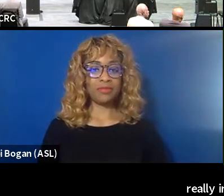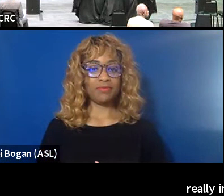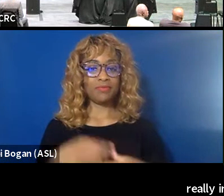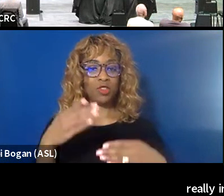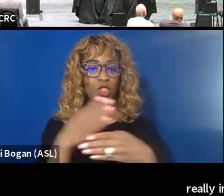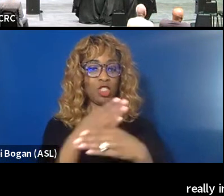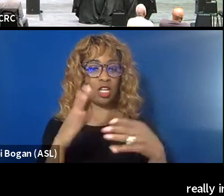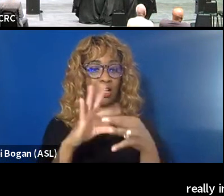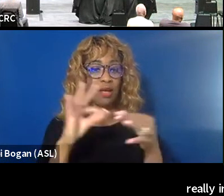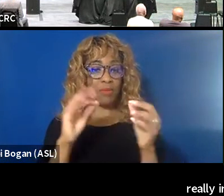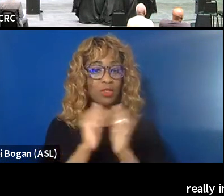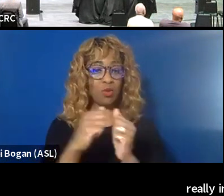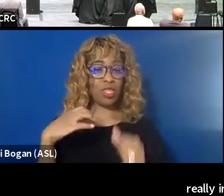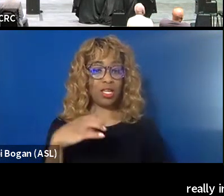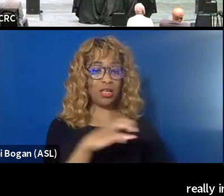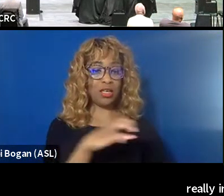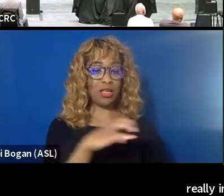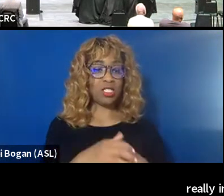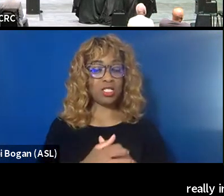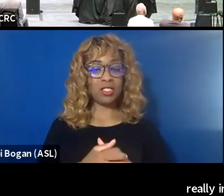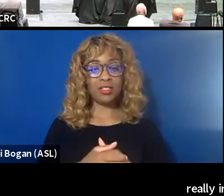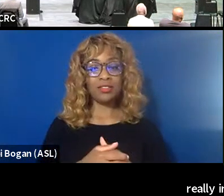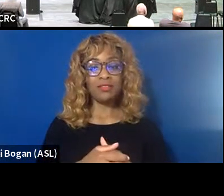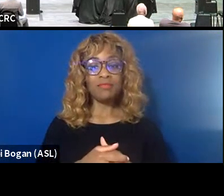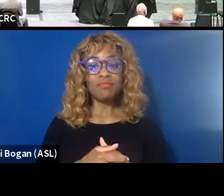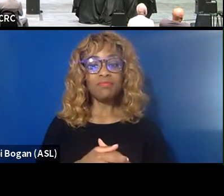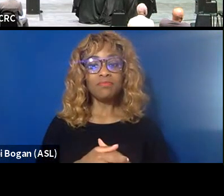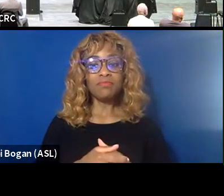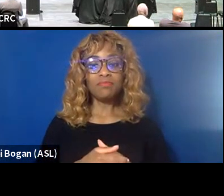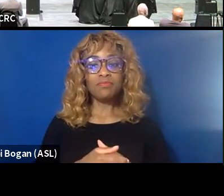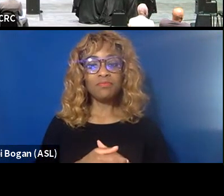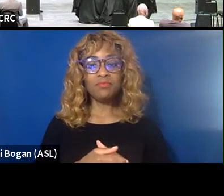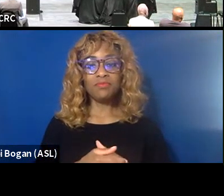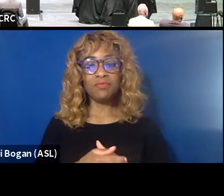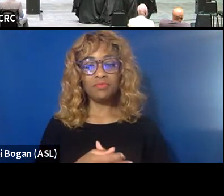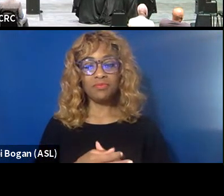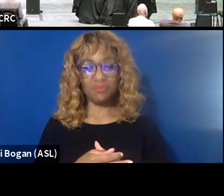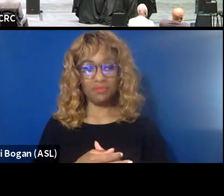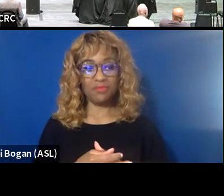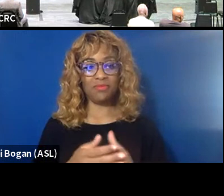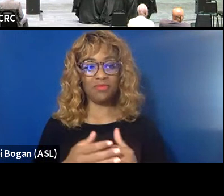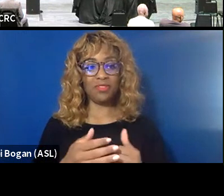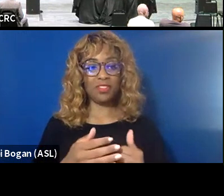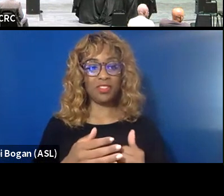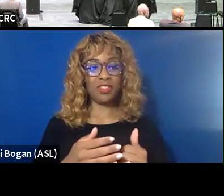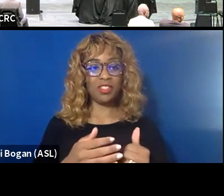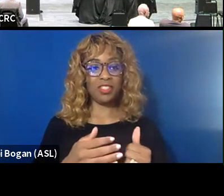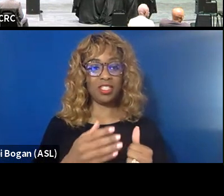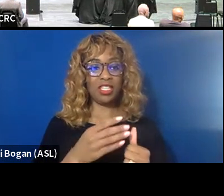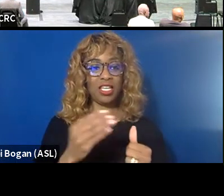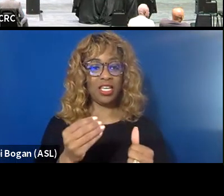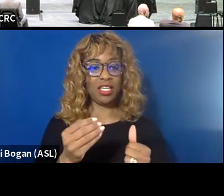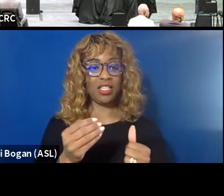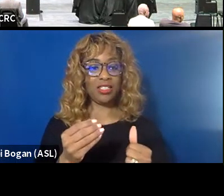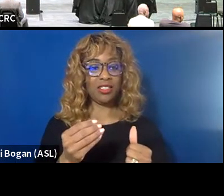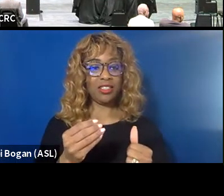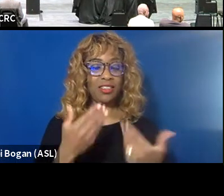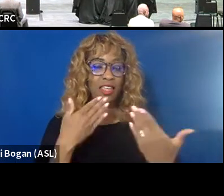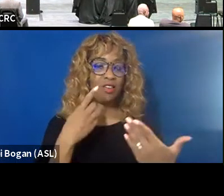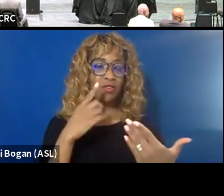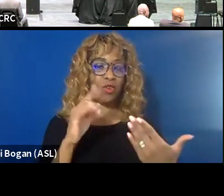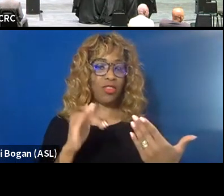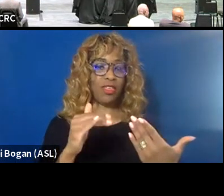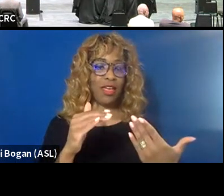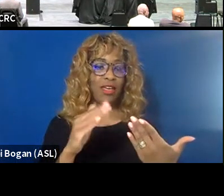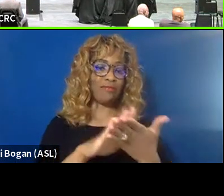your comments with the commission and for giving our community and outreach director a warm shout out.